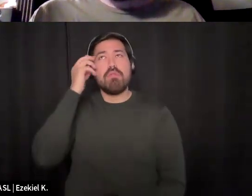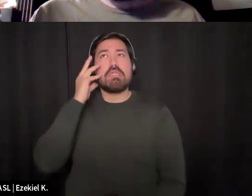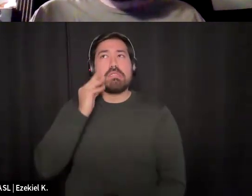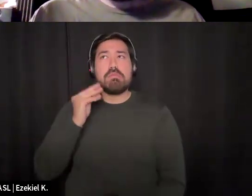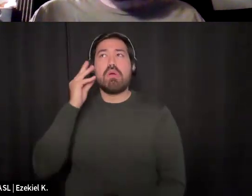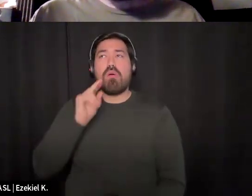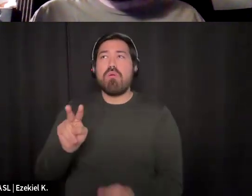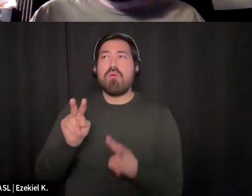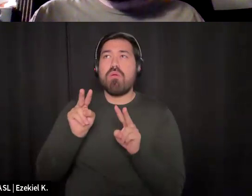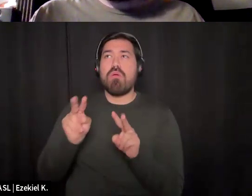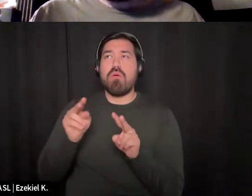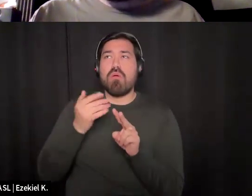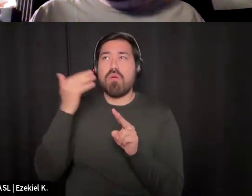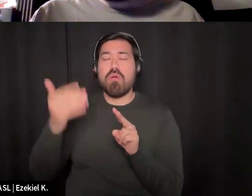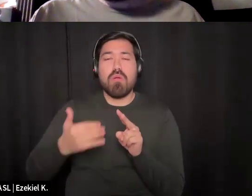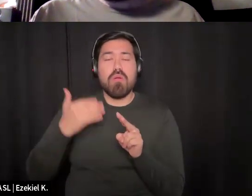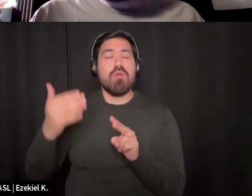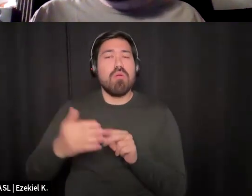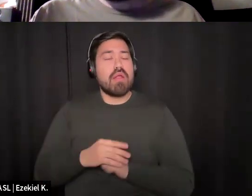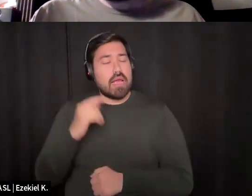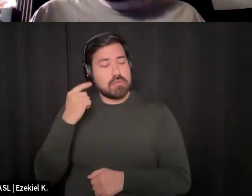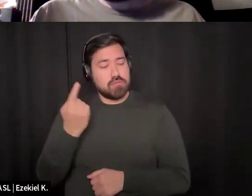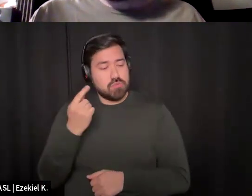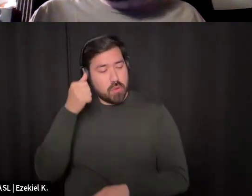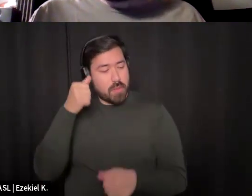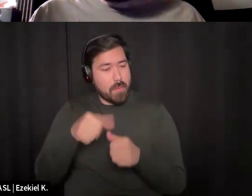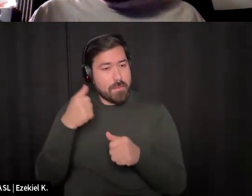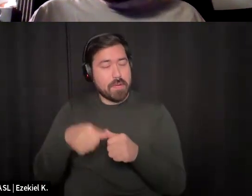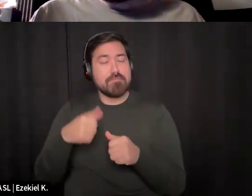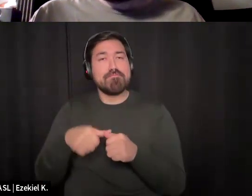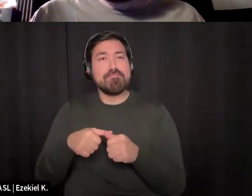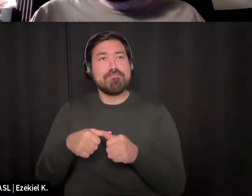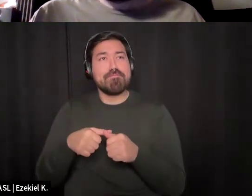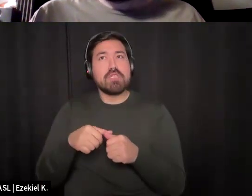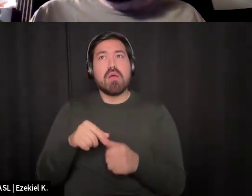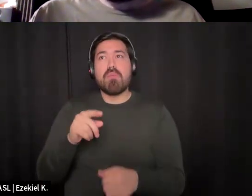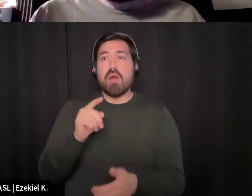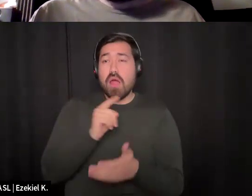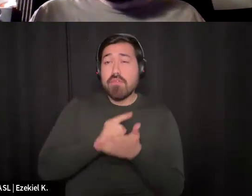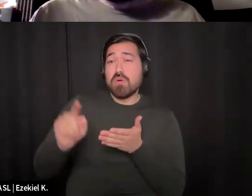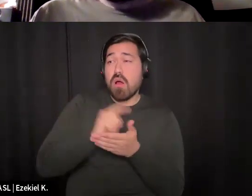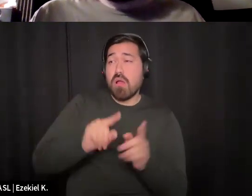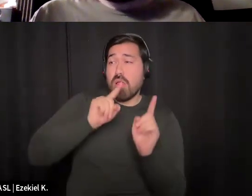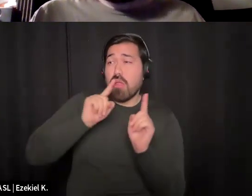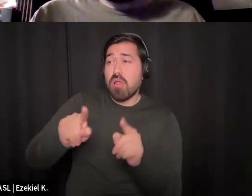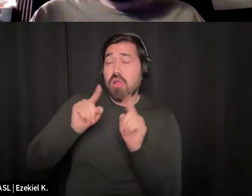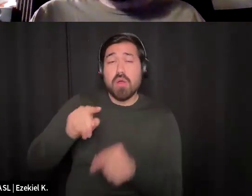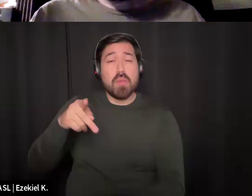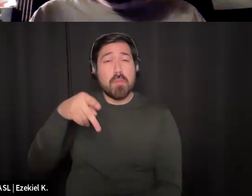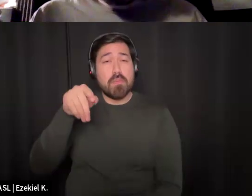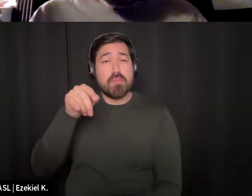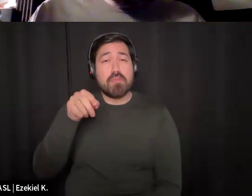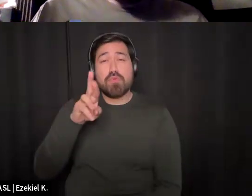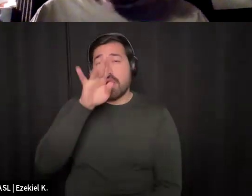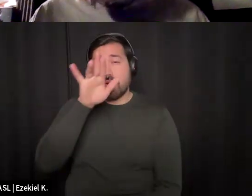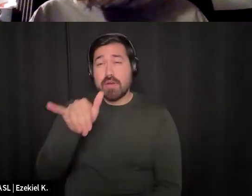me. And I just remember coming back every week to this prairie, and there was a